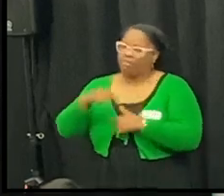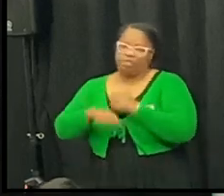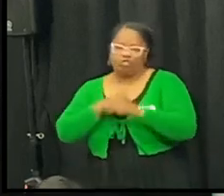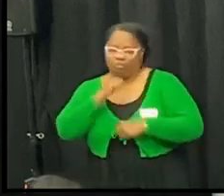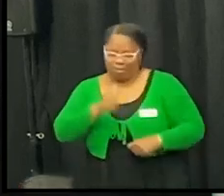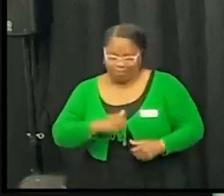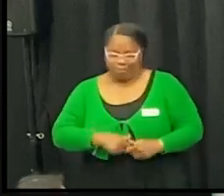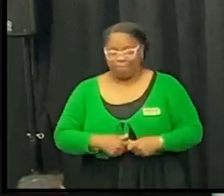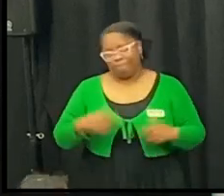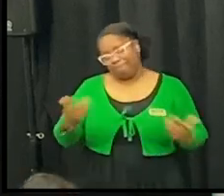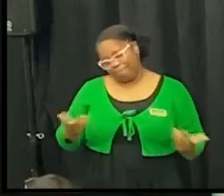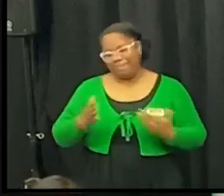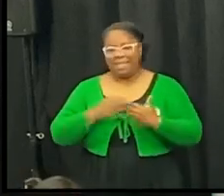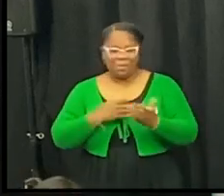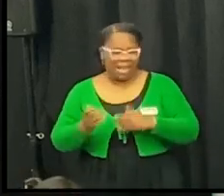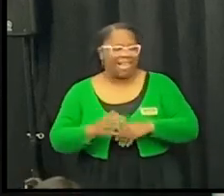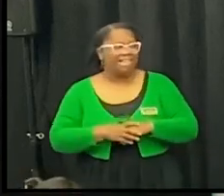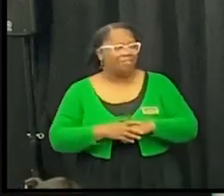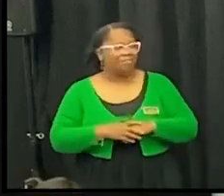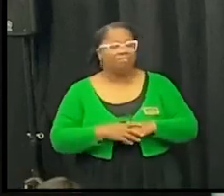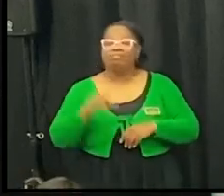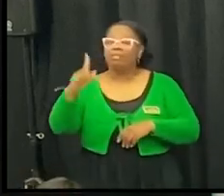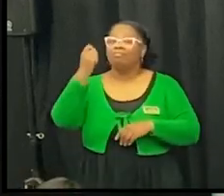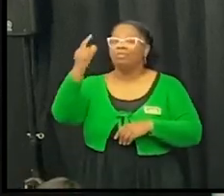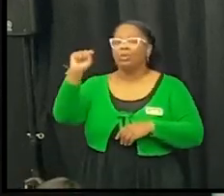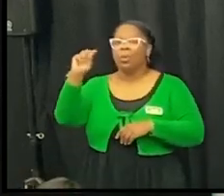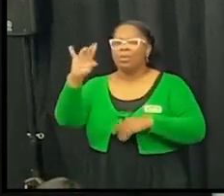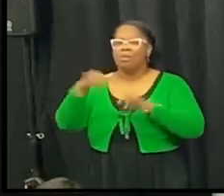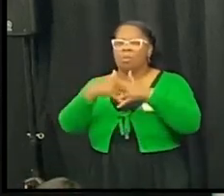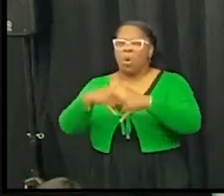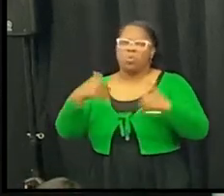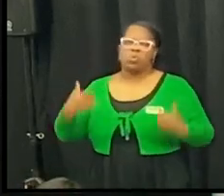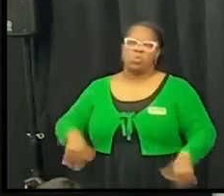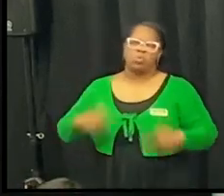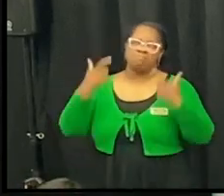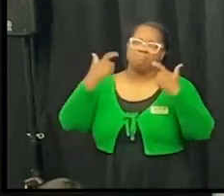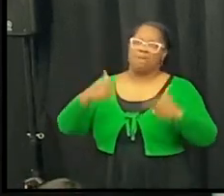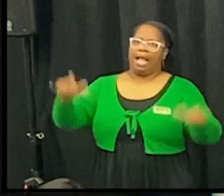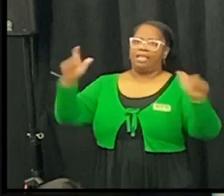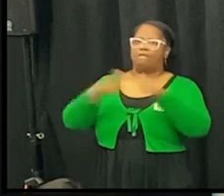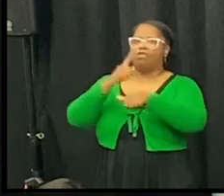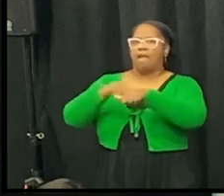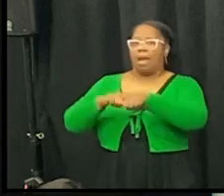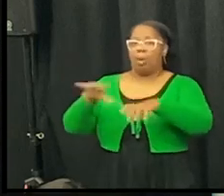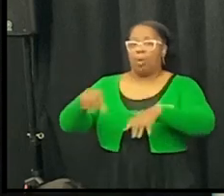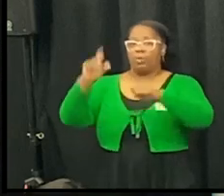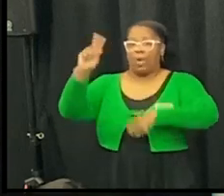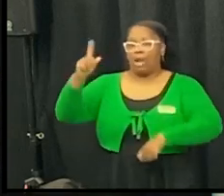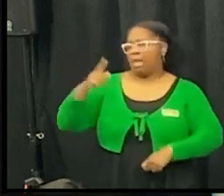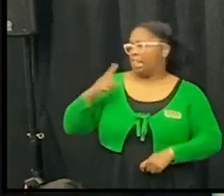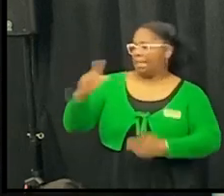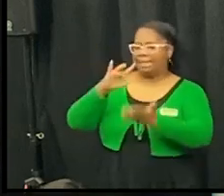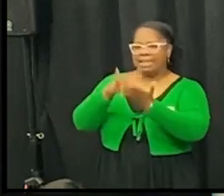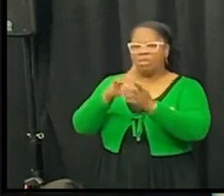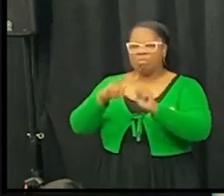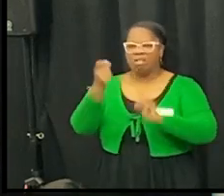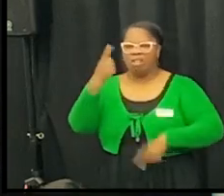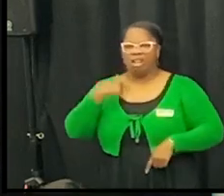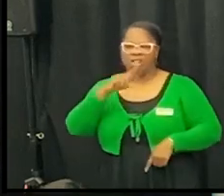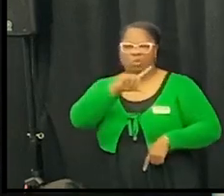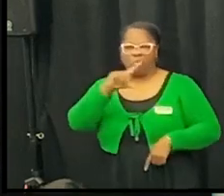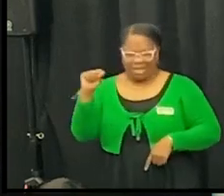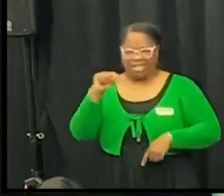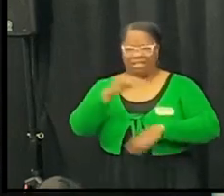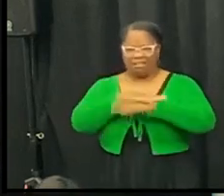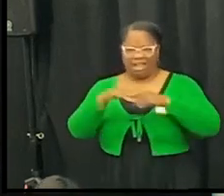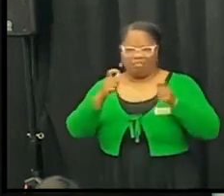Anyway, but the Tonys is massive, and this was the first time that it was at Lincoln Center, but there are like 20 stage managers